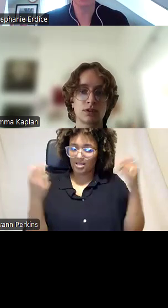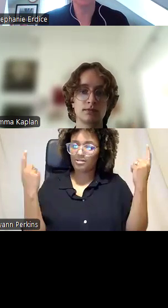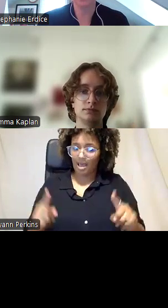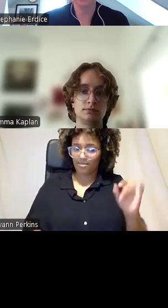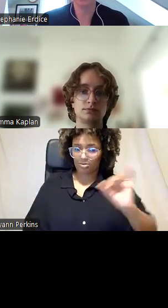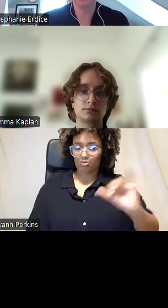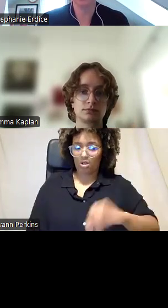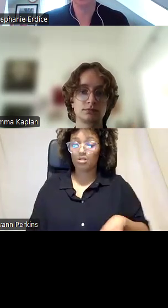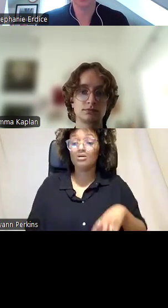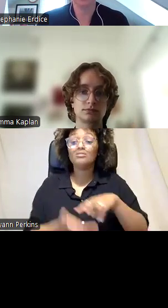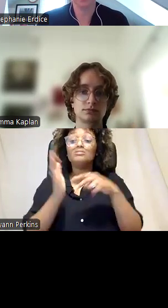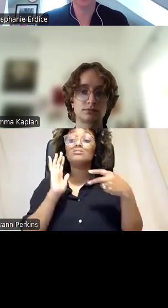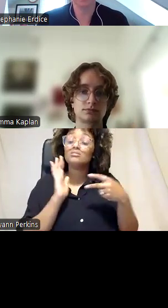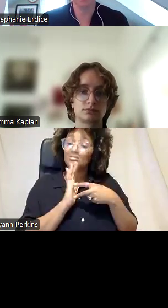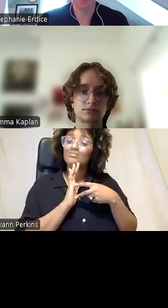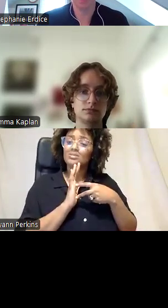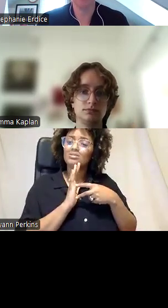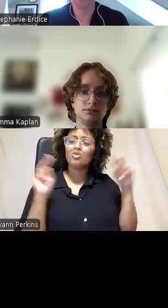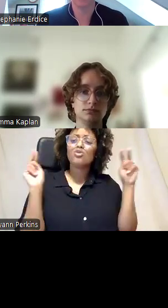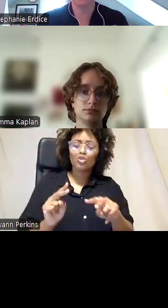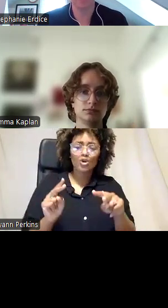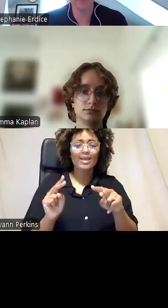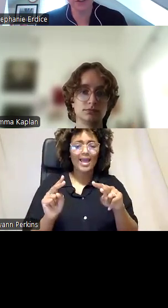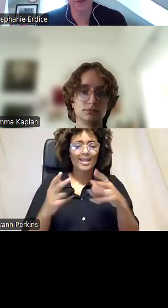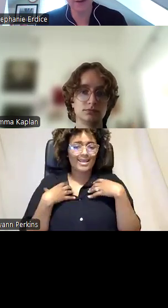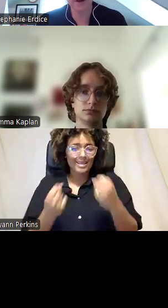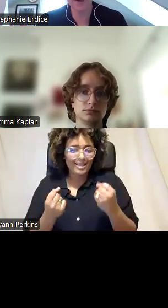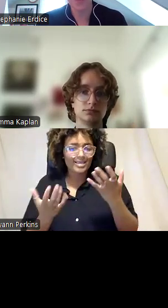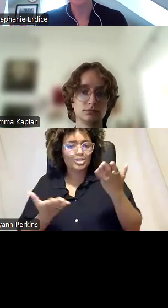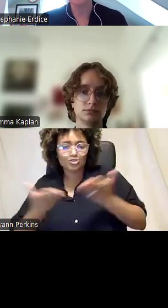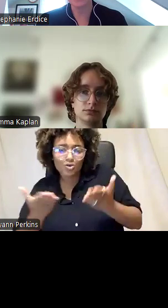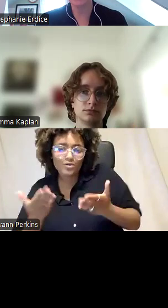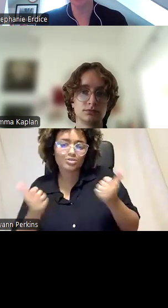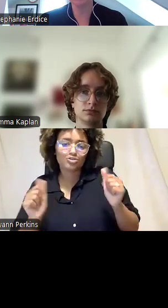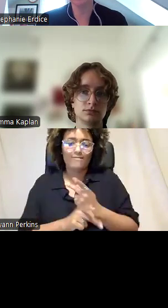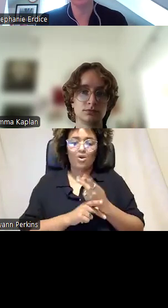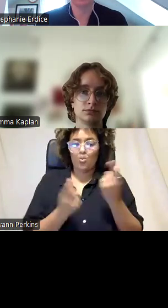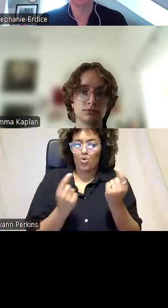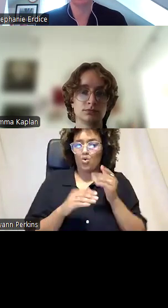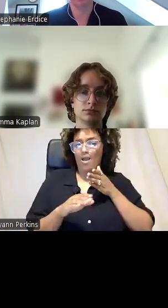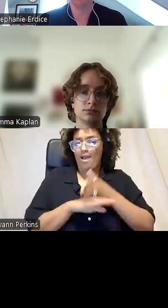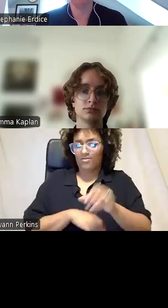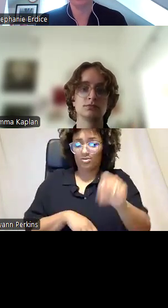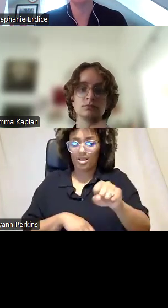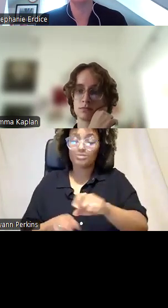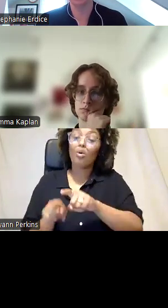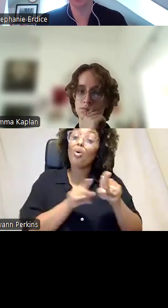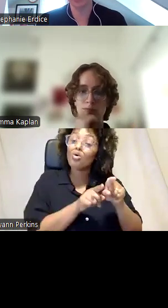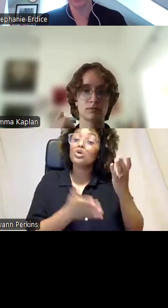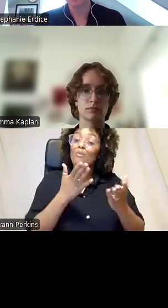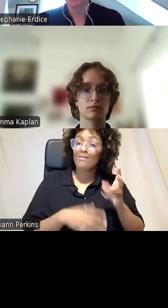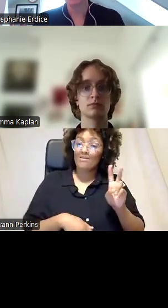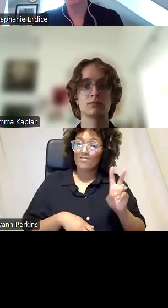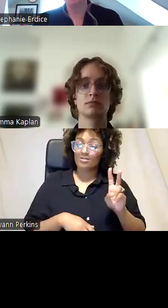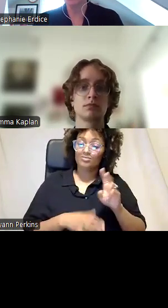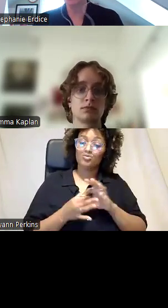does the cost of healing services and justice rack up for a survivor, they may also be victims of financial